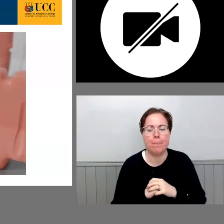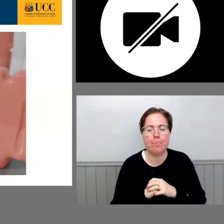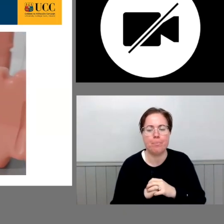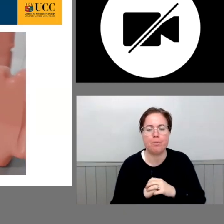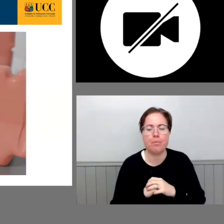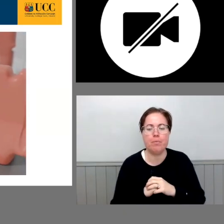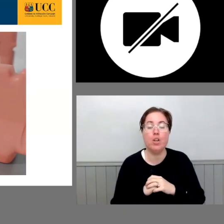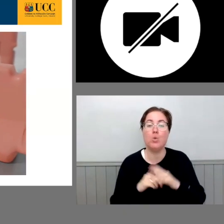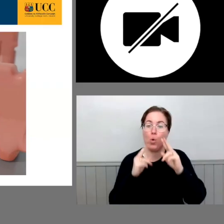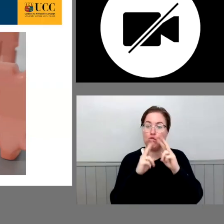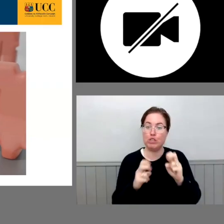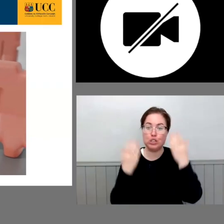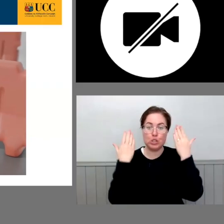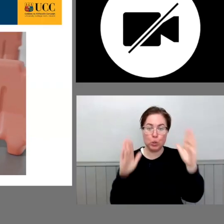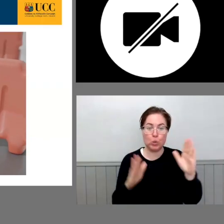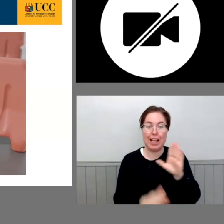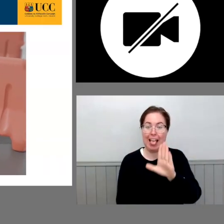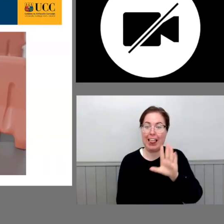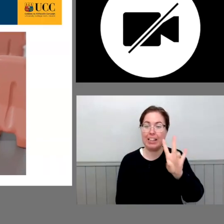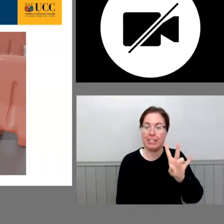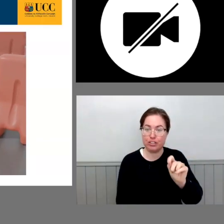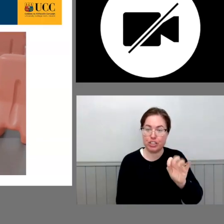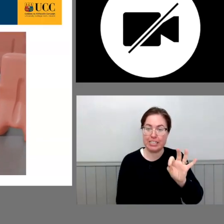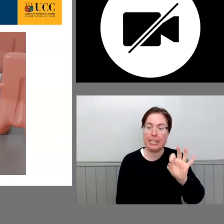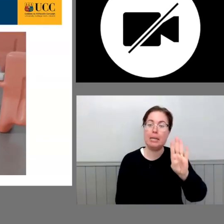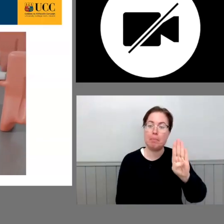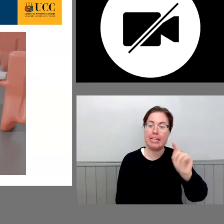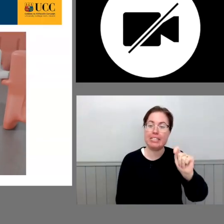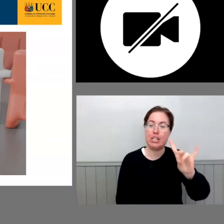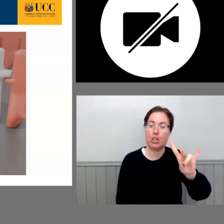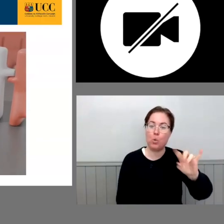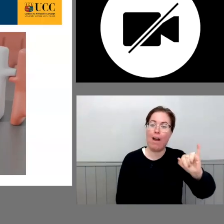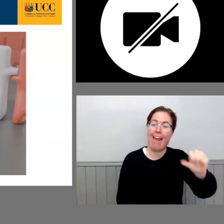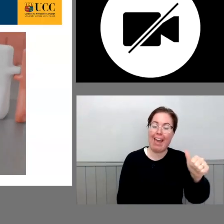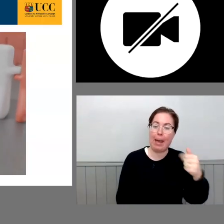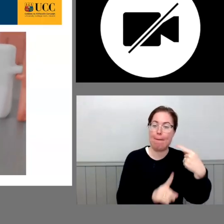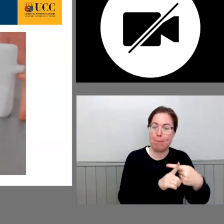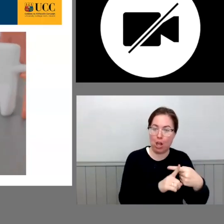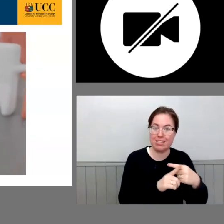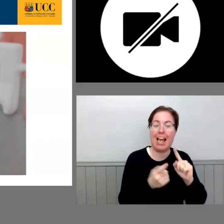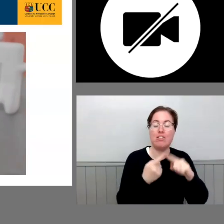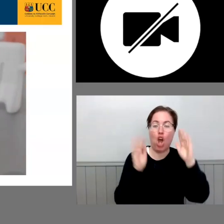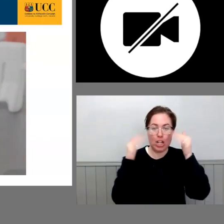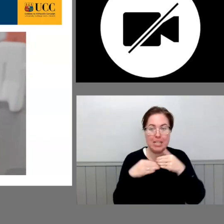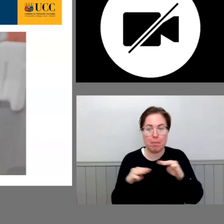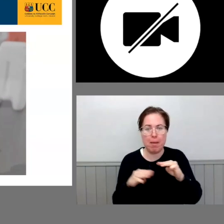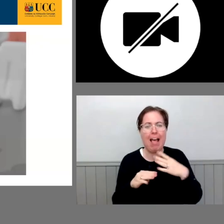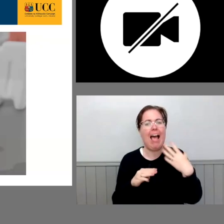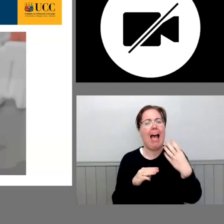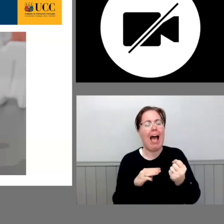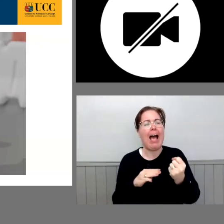Research shows that LGBTQIA+ people and autistic people often face unfair treatment in